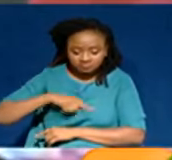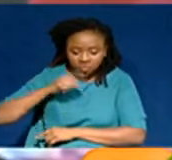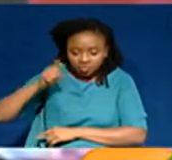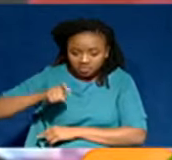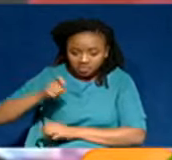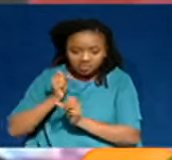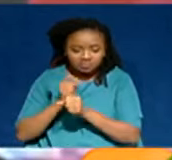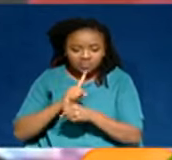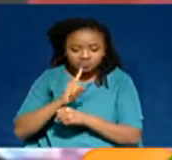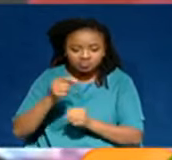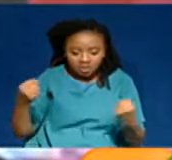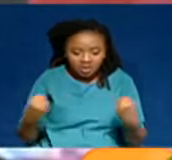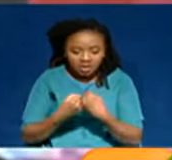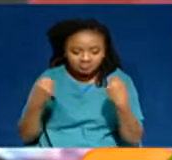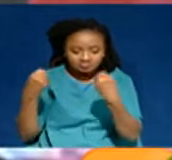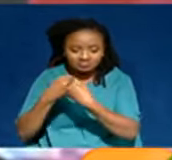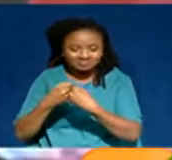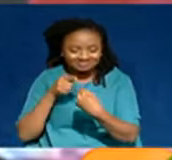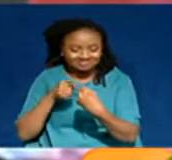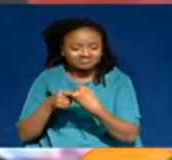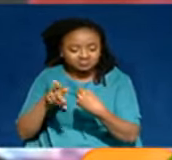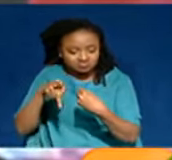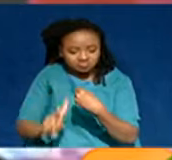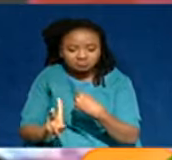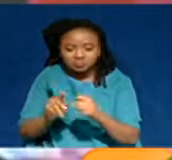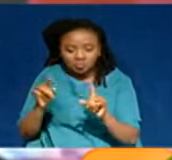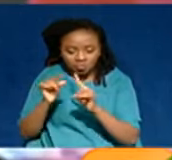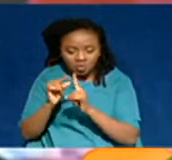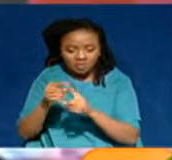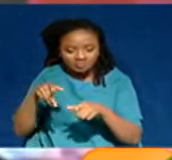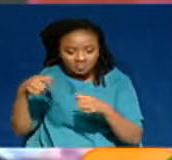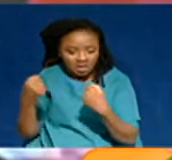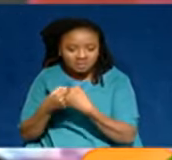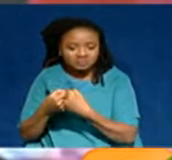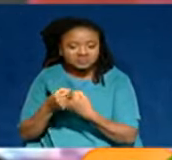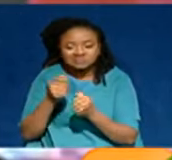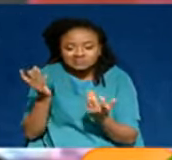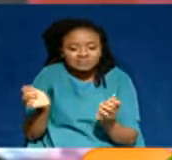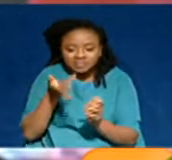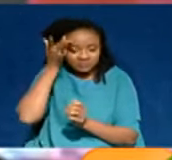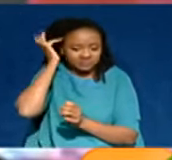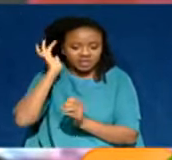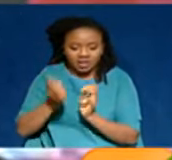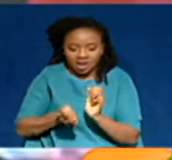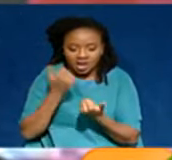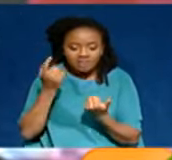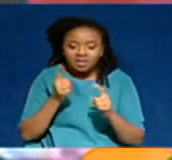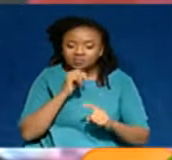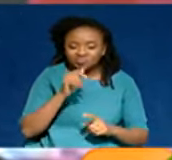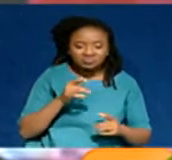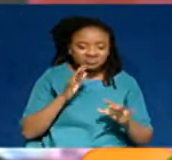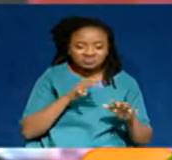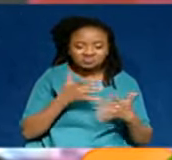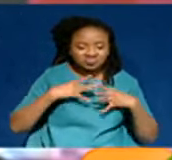country, accidents will be called accidents. It will not be the obvious reckless behavior that people have. Okay. But in the meantime, so the first step was